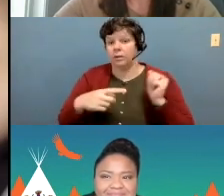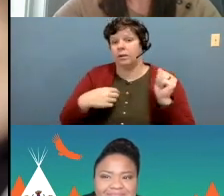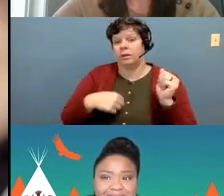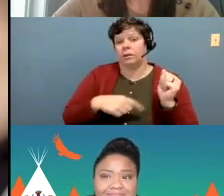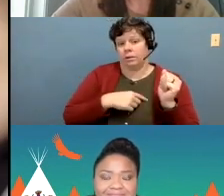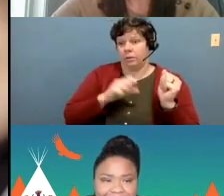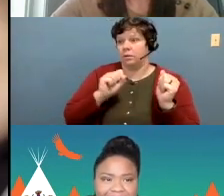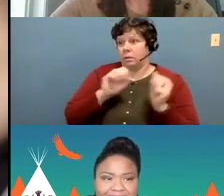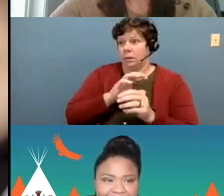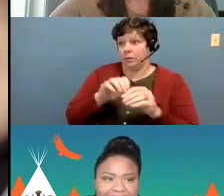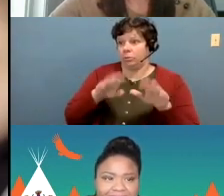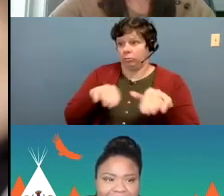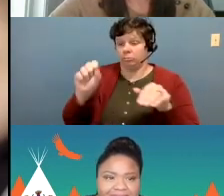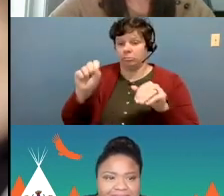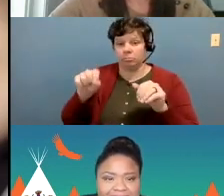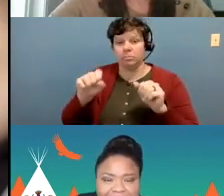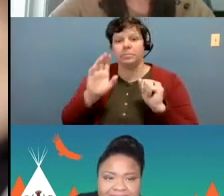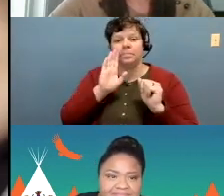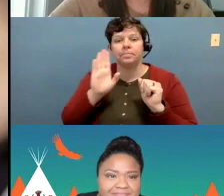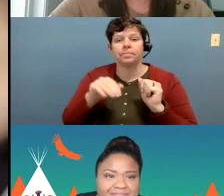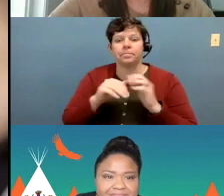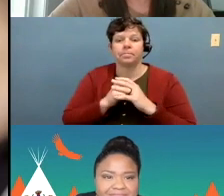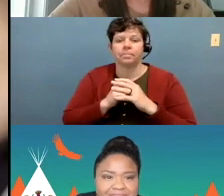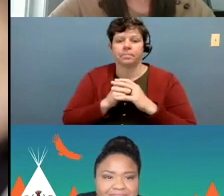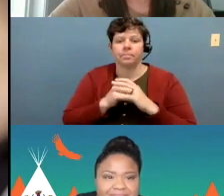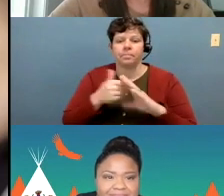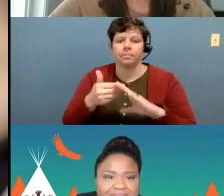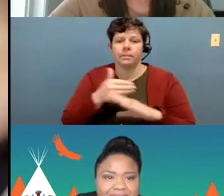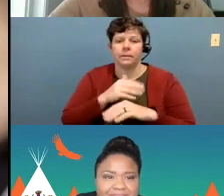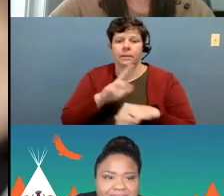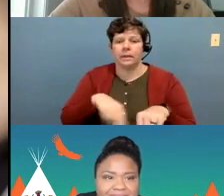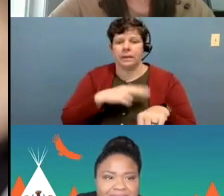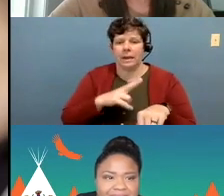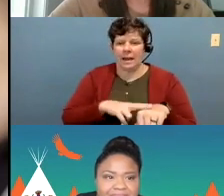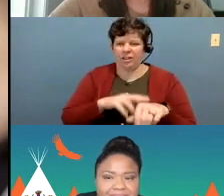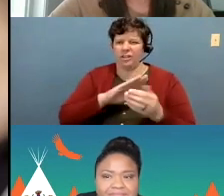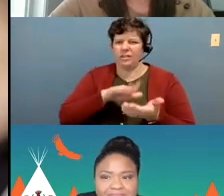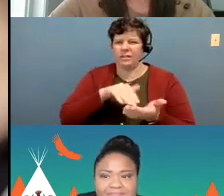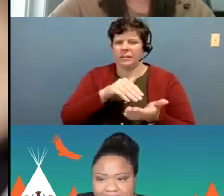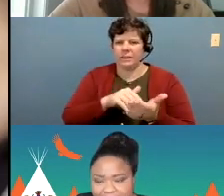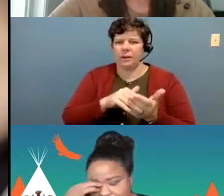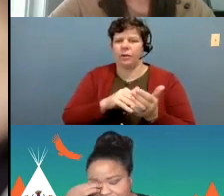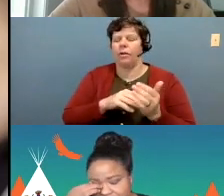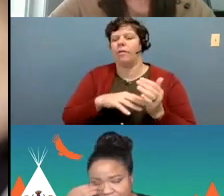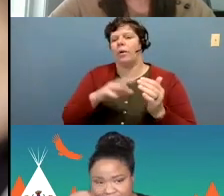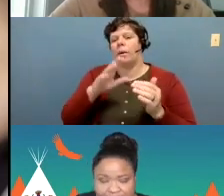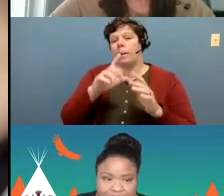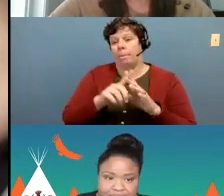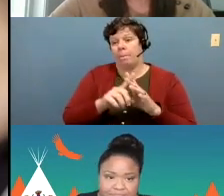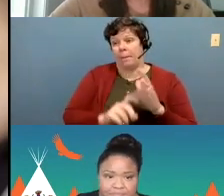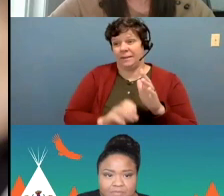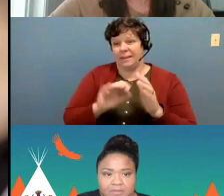do, yes. So I know I previously worked with the National Center for Missing and Exploited Children, and they